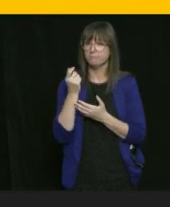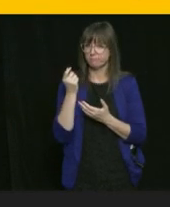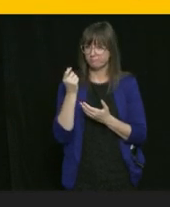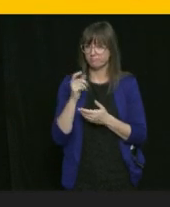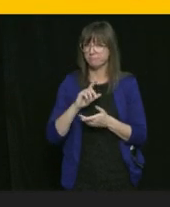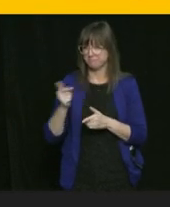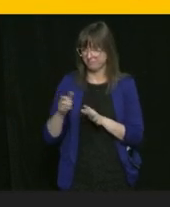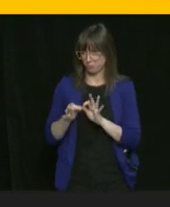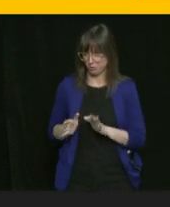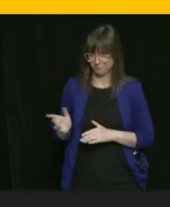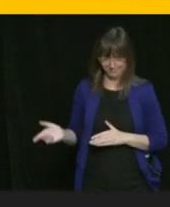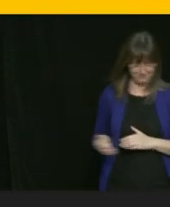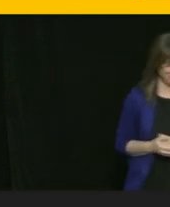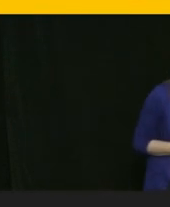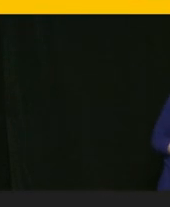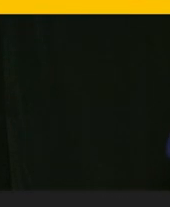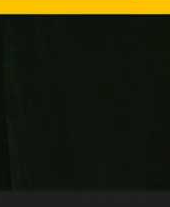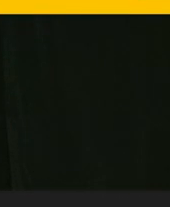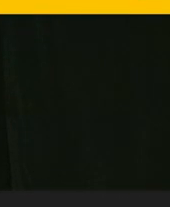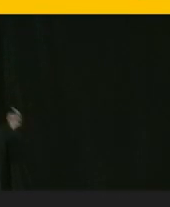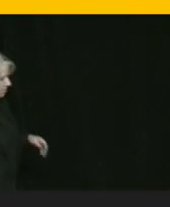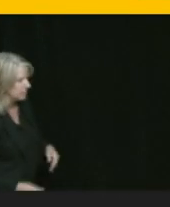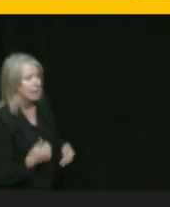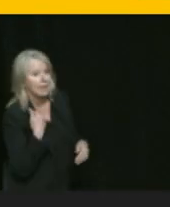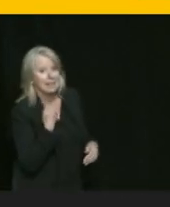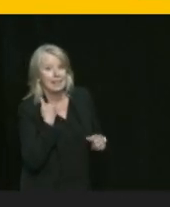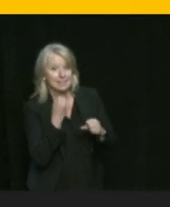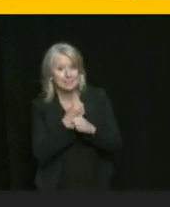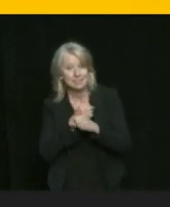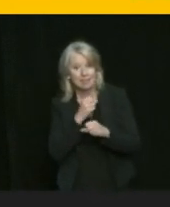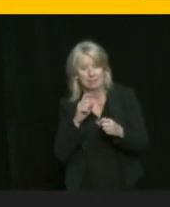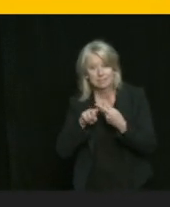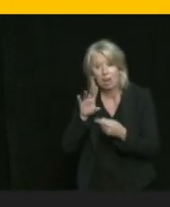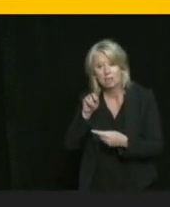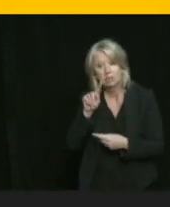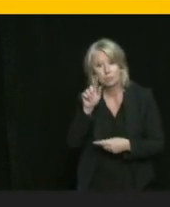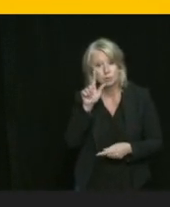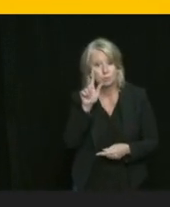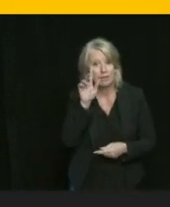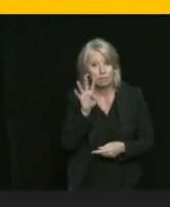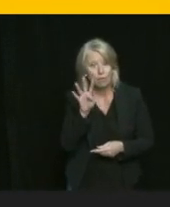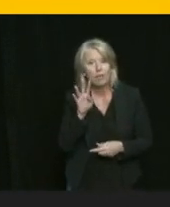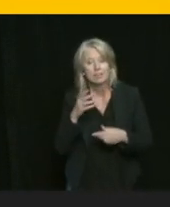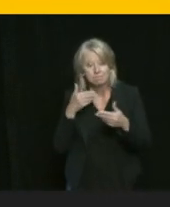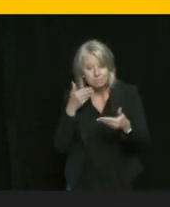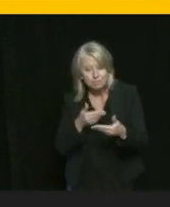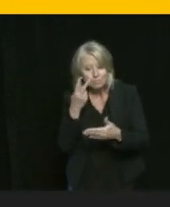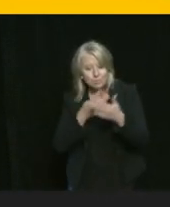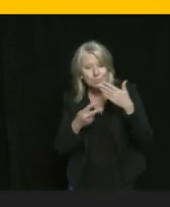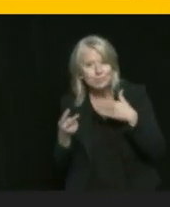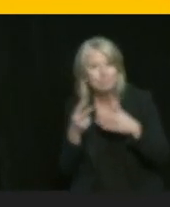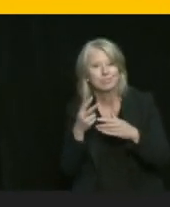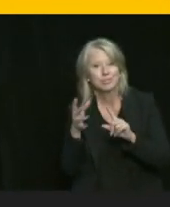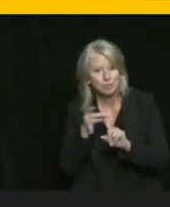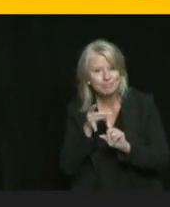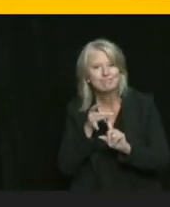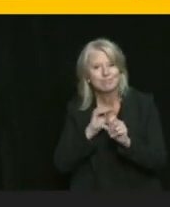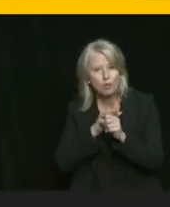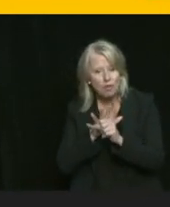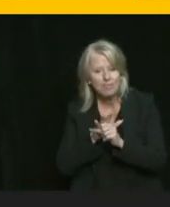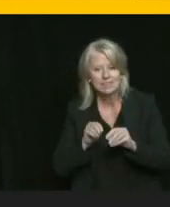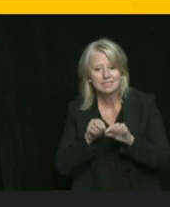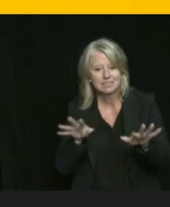on Canadian data up to October the 24th, short-term forecasting shows the predicted cases and deaths due to COVID-19 out to